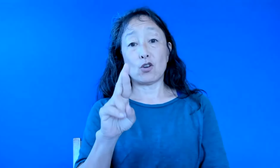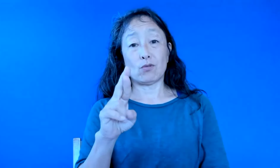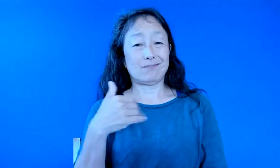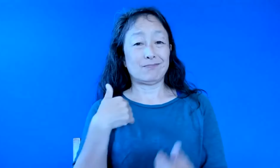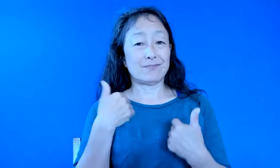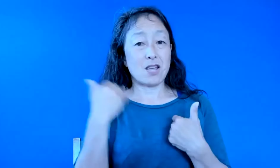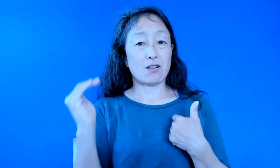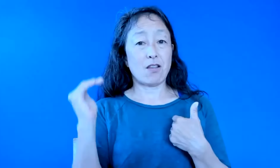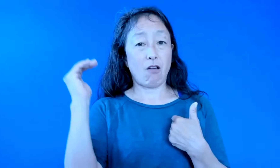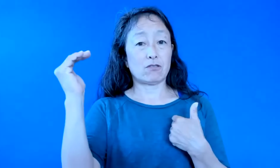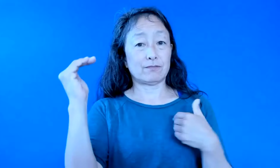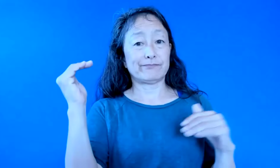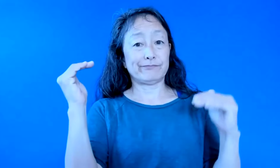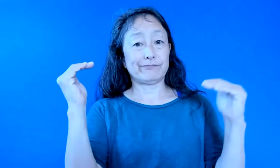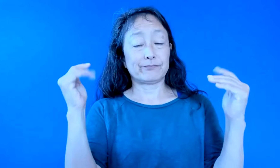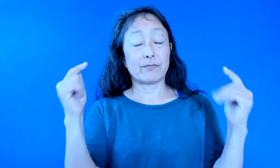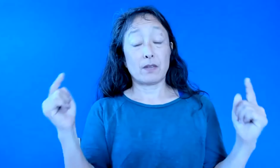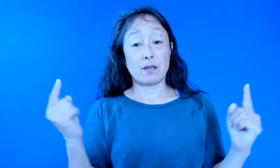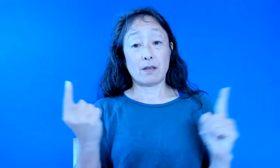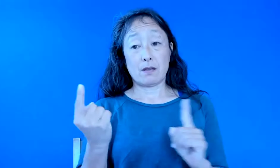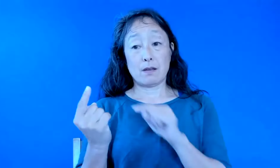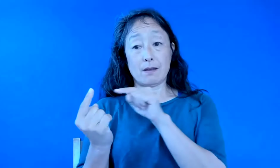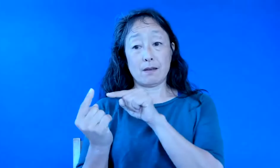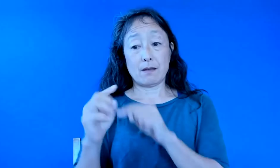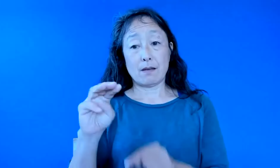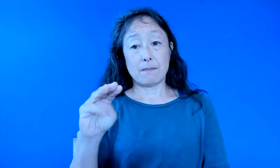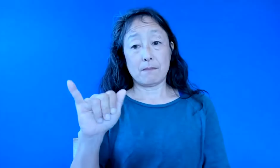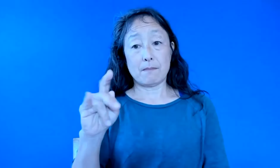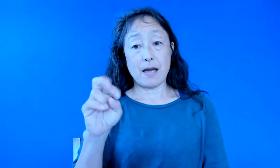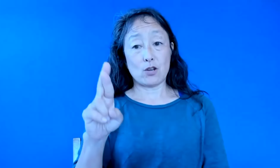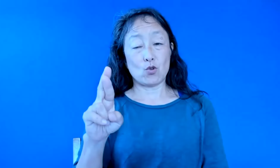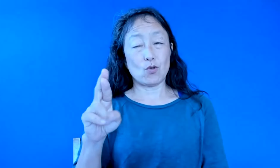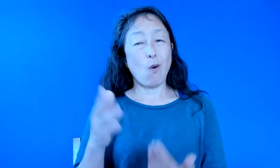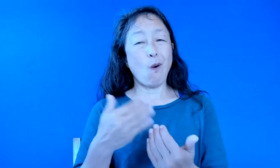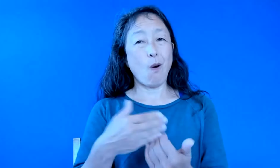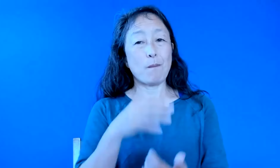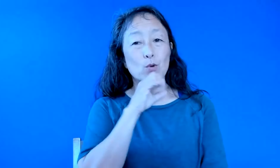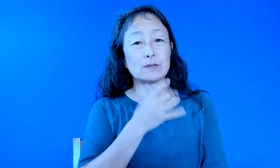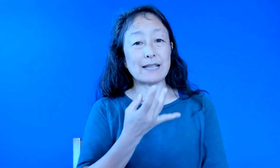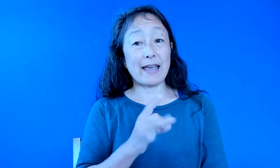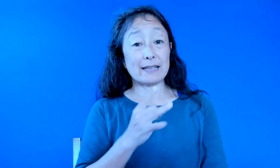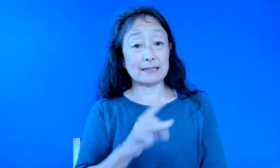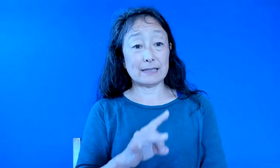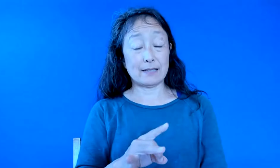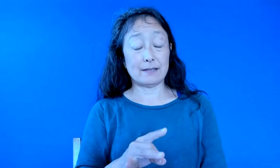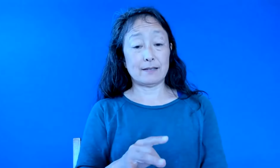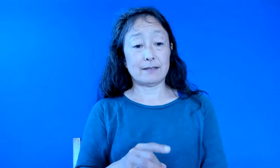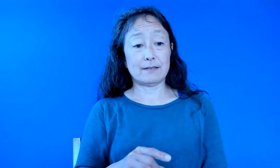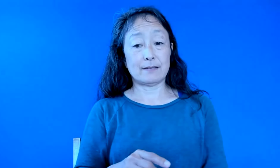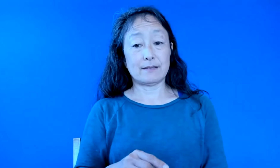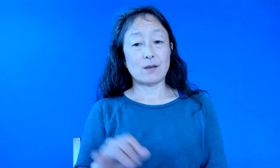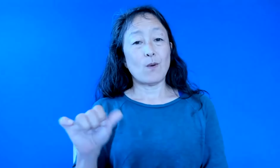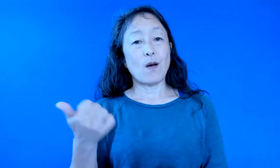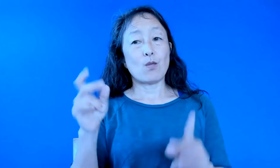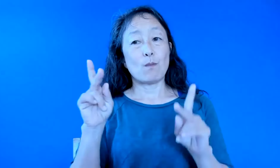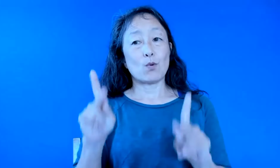adults, and the one who was a minor was very close to being 18. And so the other